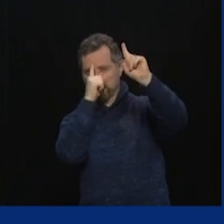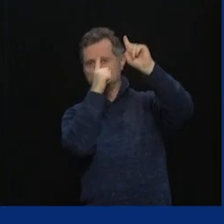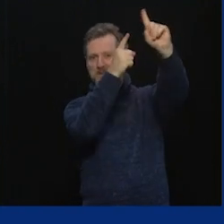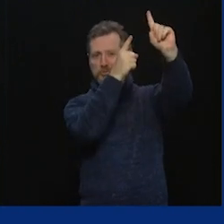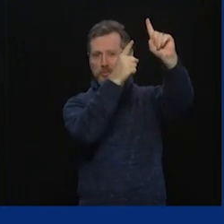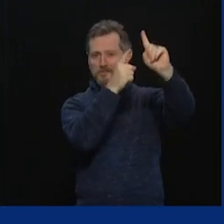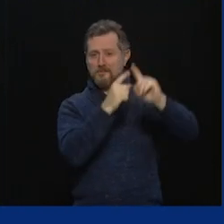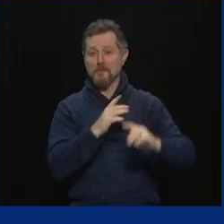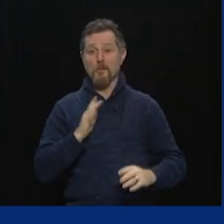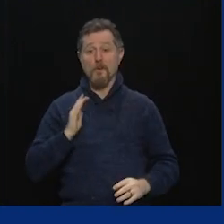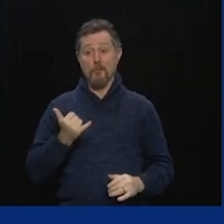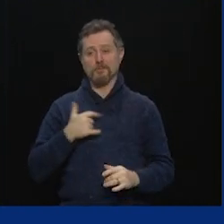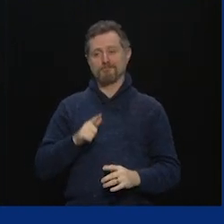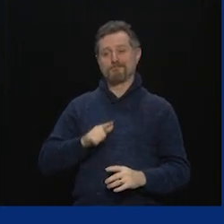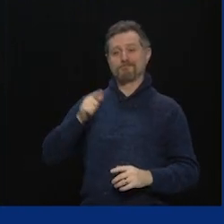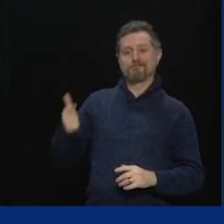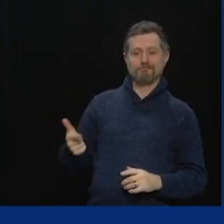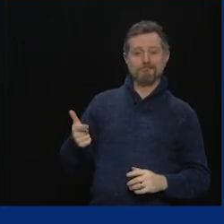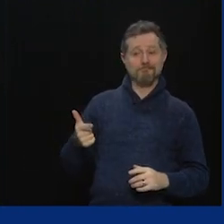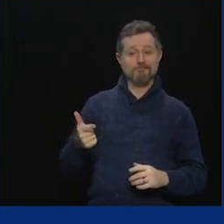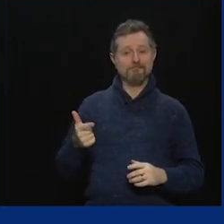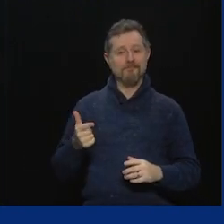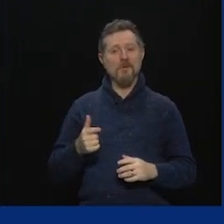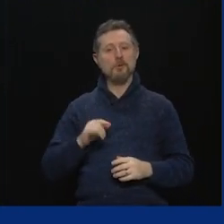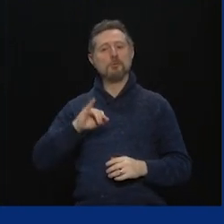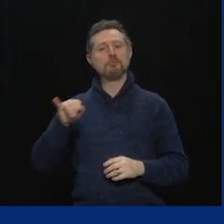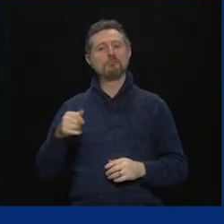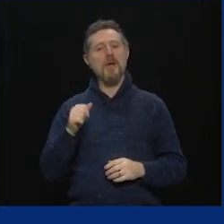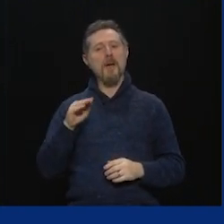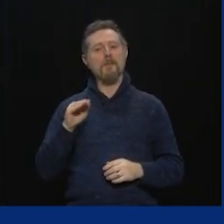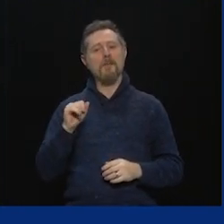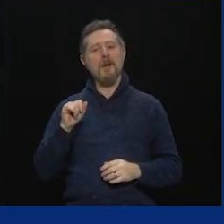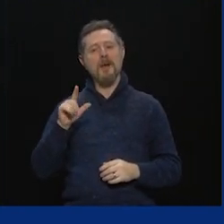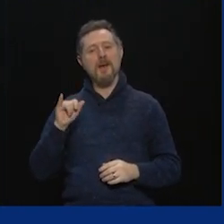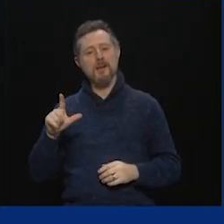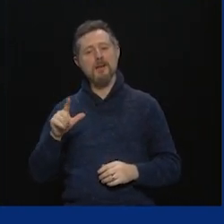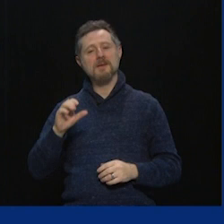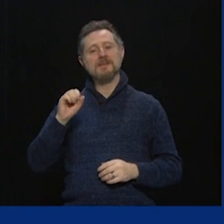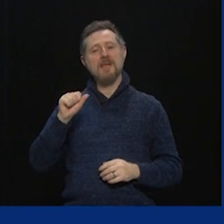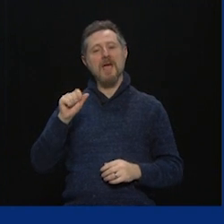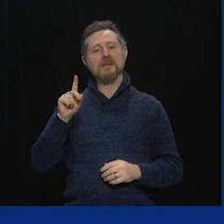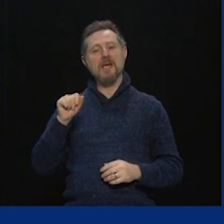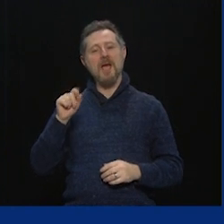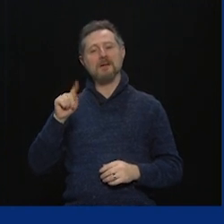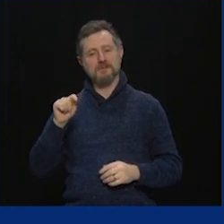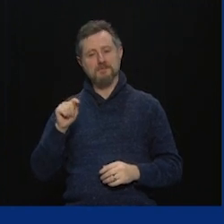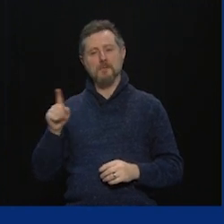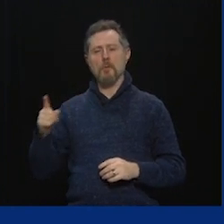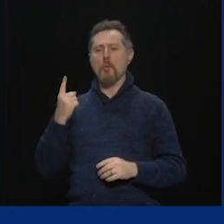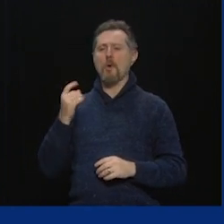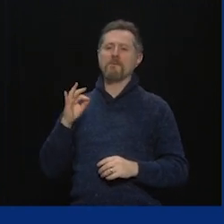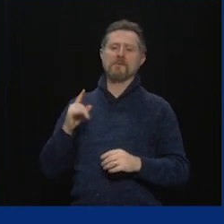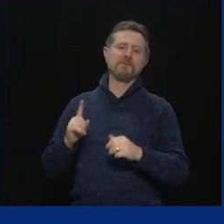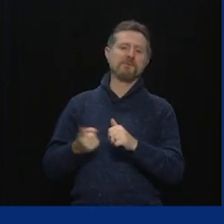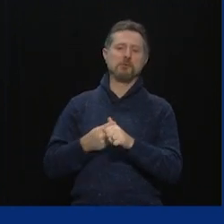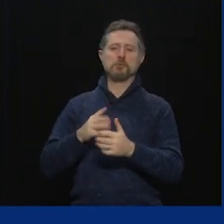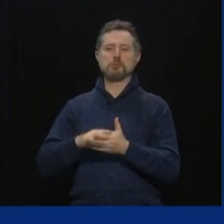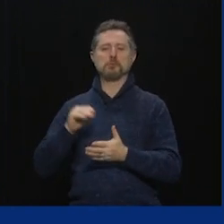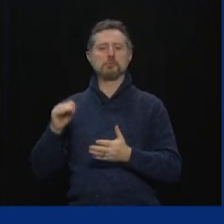I'll turn the platform to Jalil Sadat, who is one of the first cohort of students from